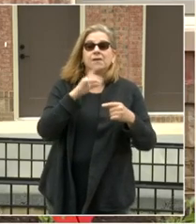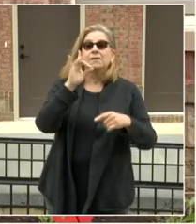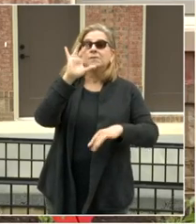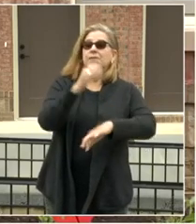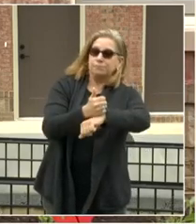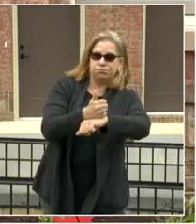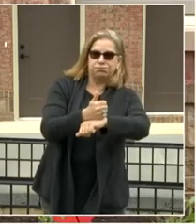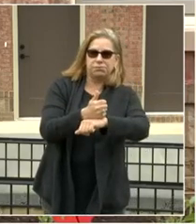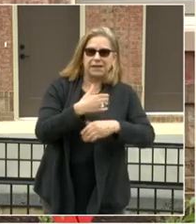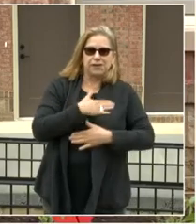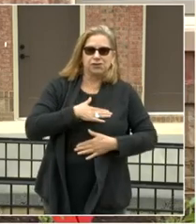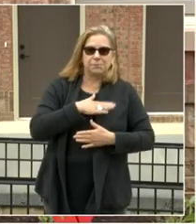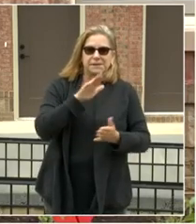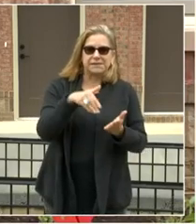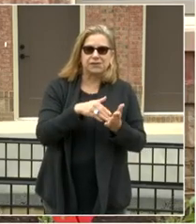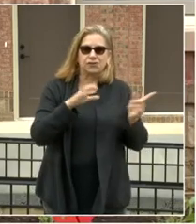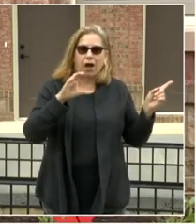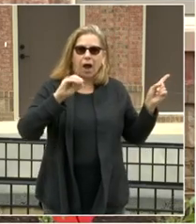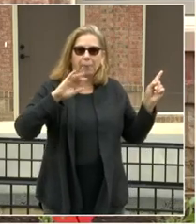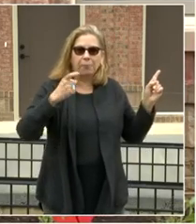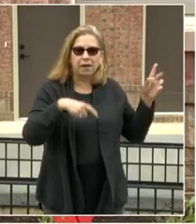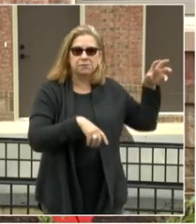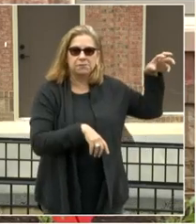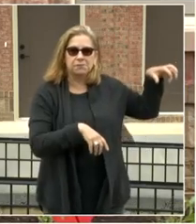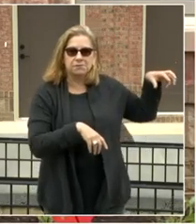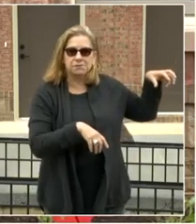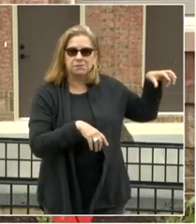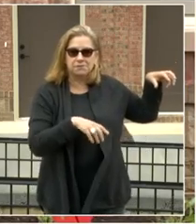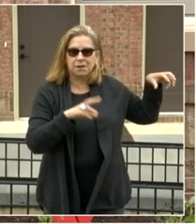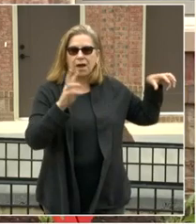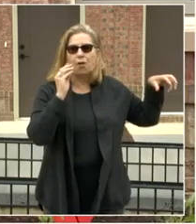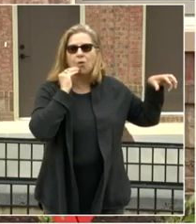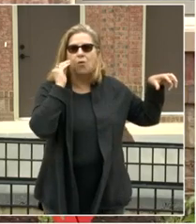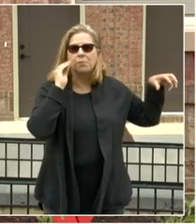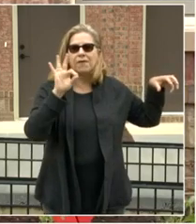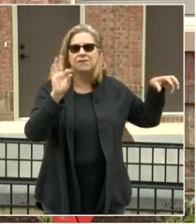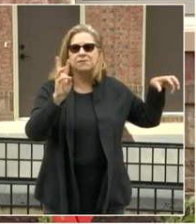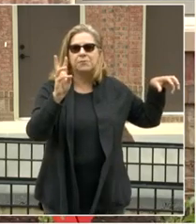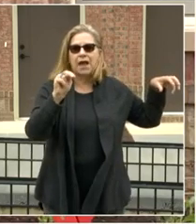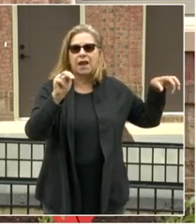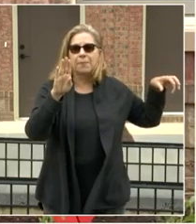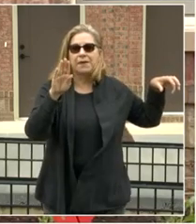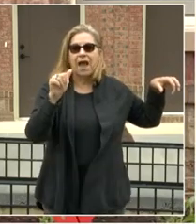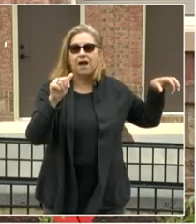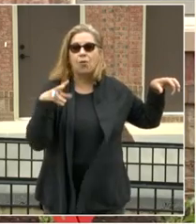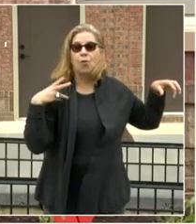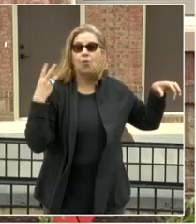of the 2019 WNBA champion Washington Mystics.